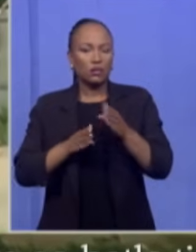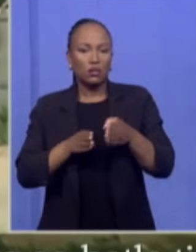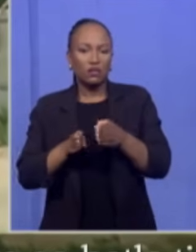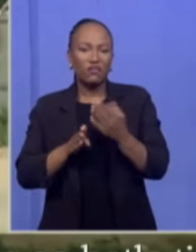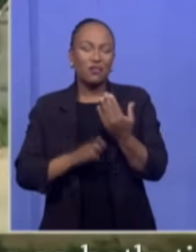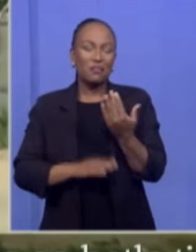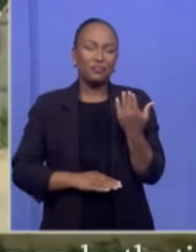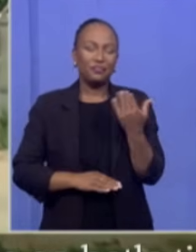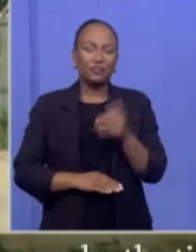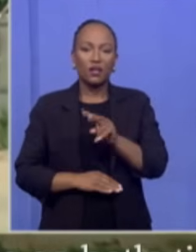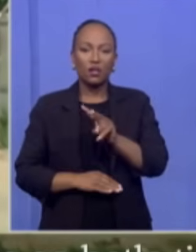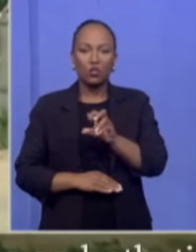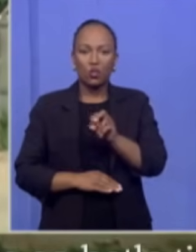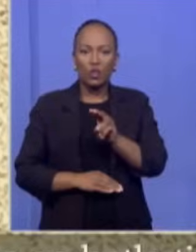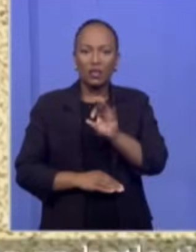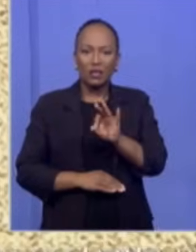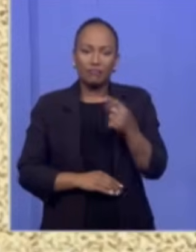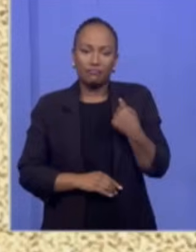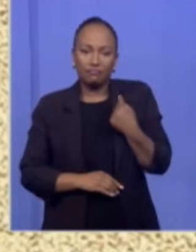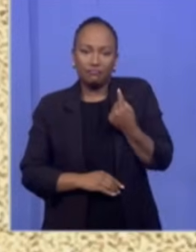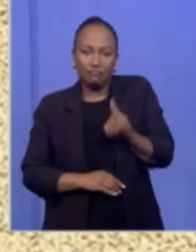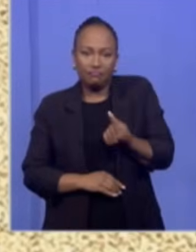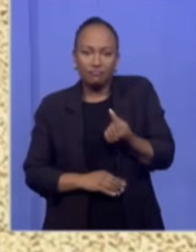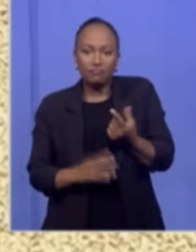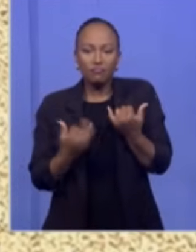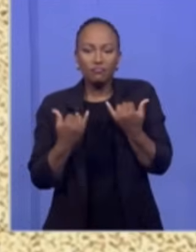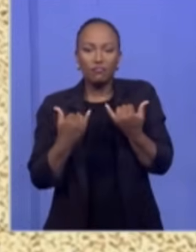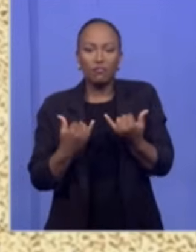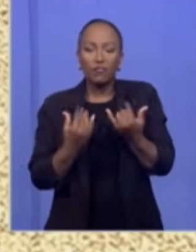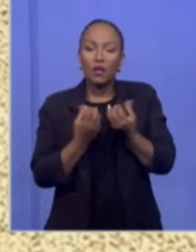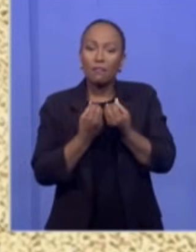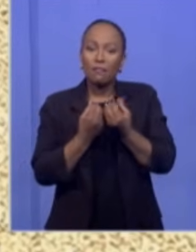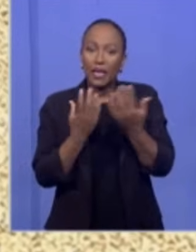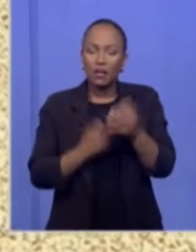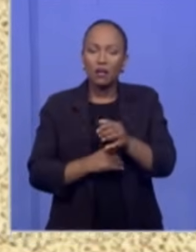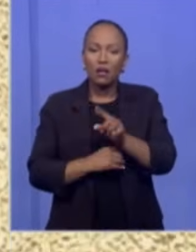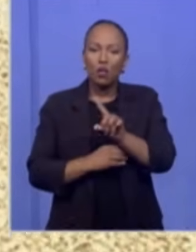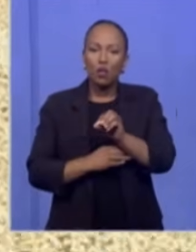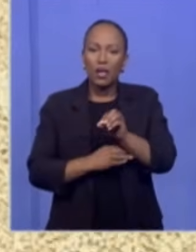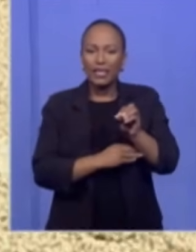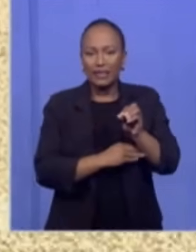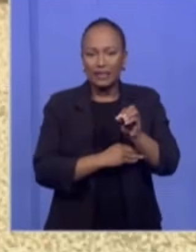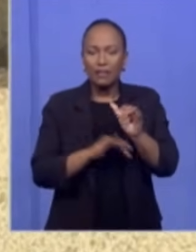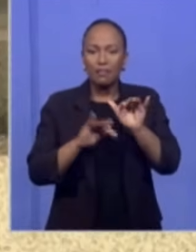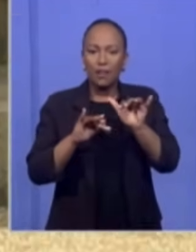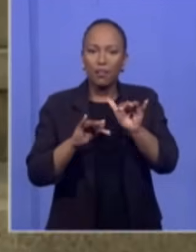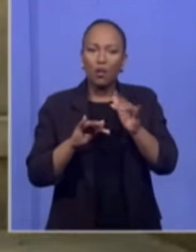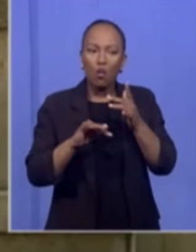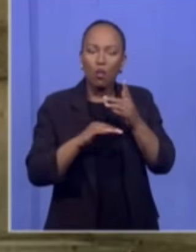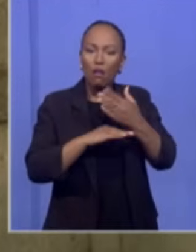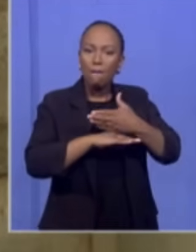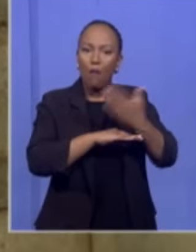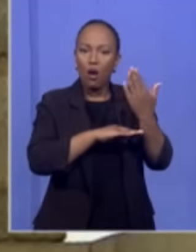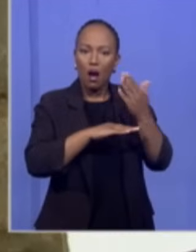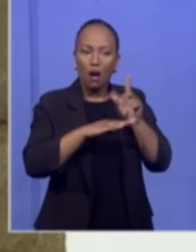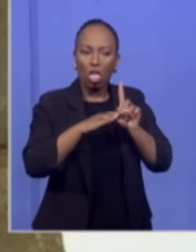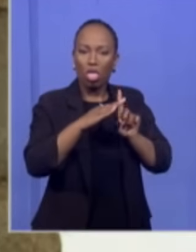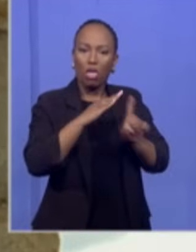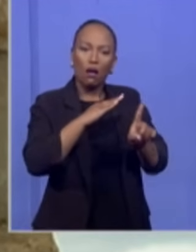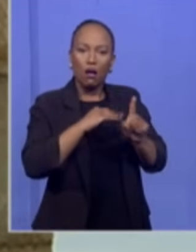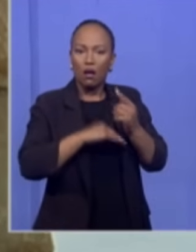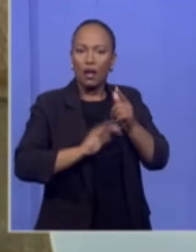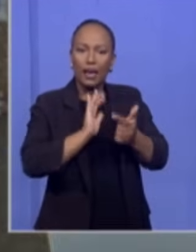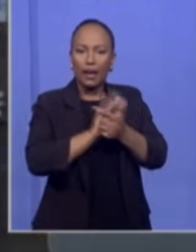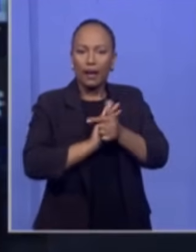ka 2023. Gape ba tshwara baditšhaba ba le 100 ba ba tlolang molelwane e se ka fa molaong ka gale.